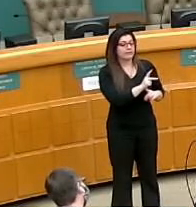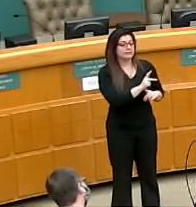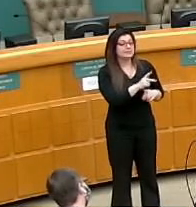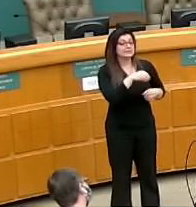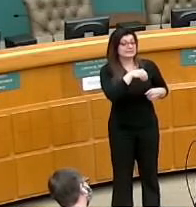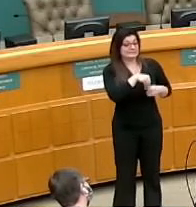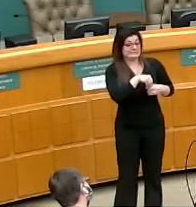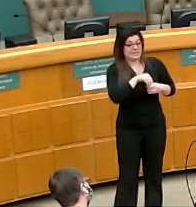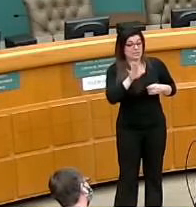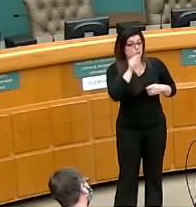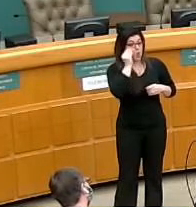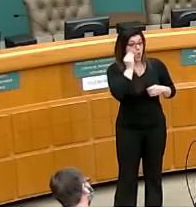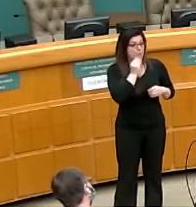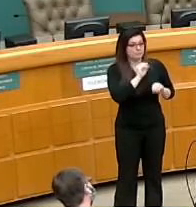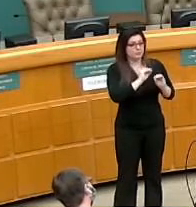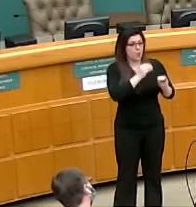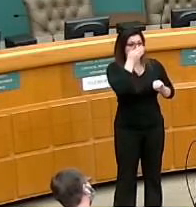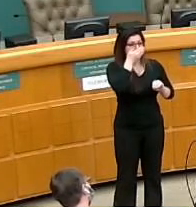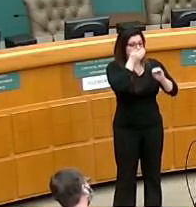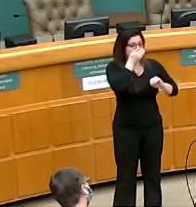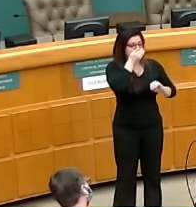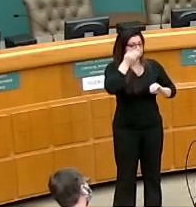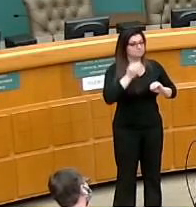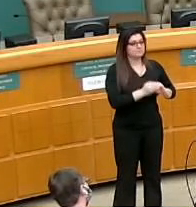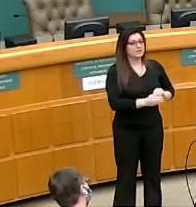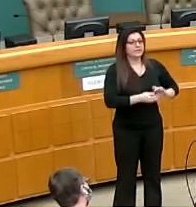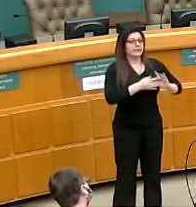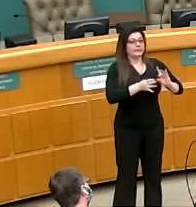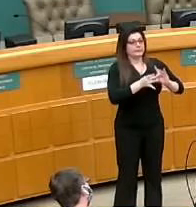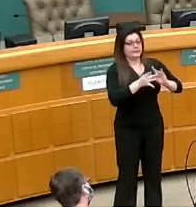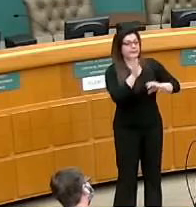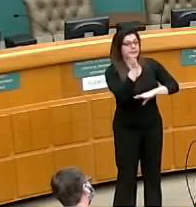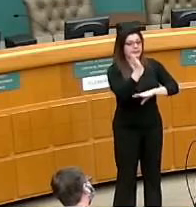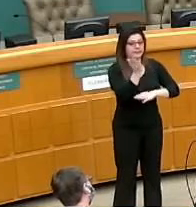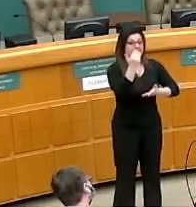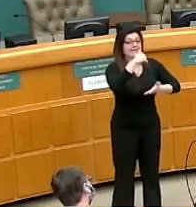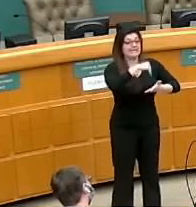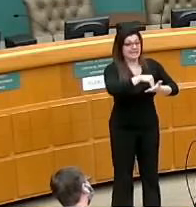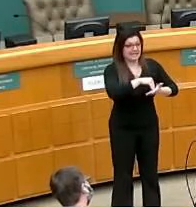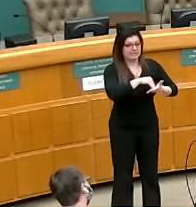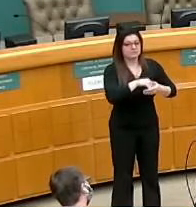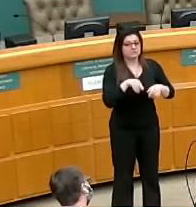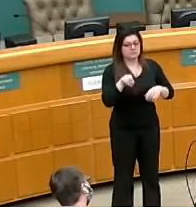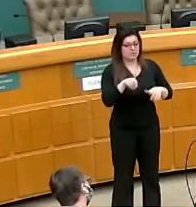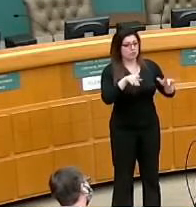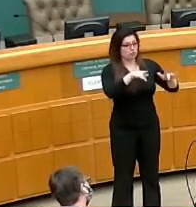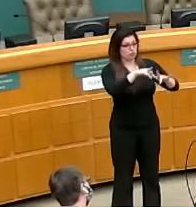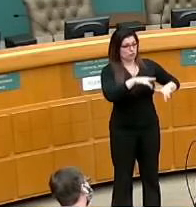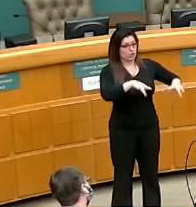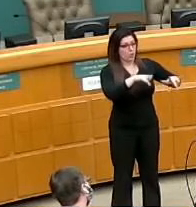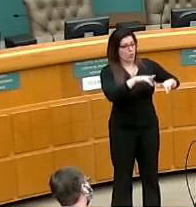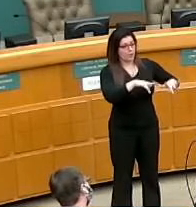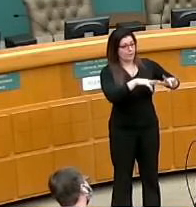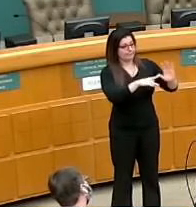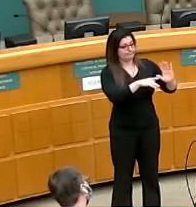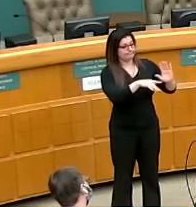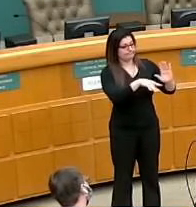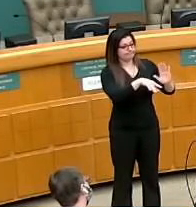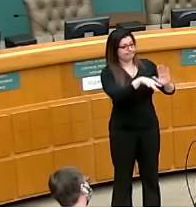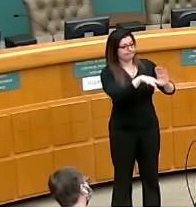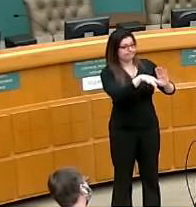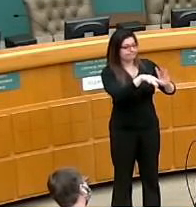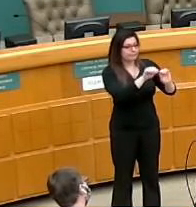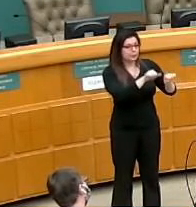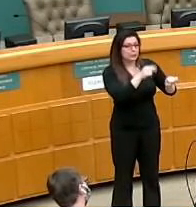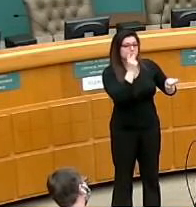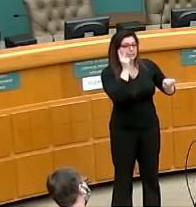home setting, did the presentation over again and recorded it a little bit differently so that you could see the slides mostly and the